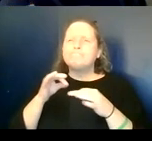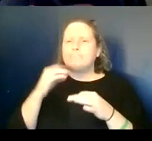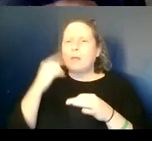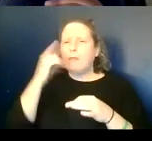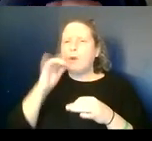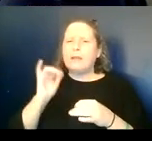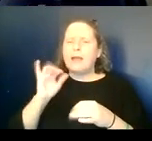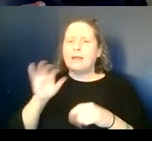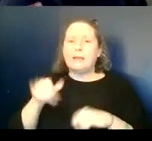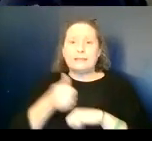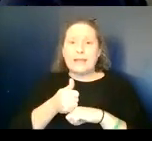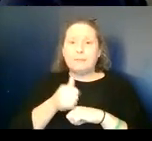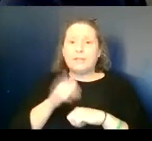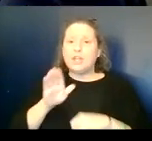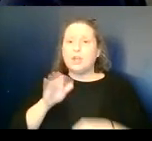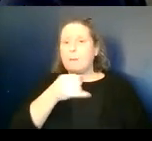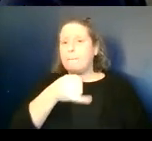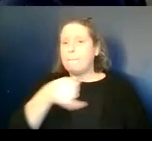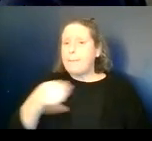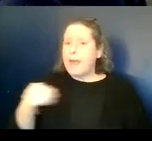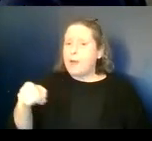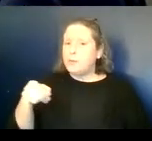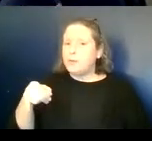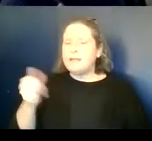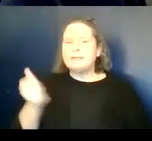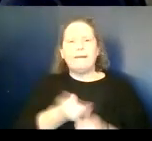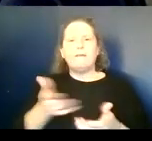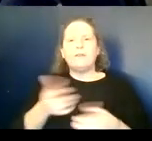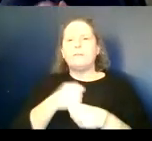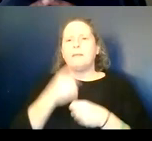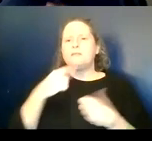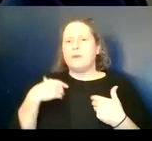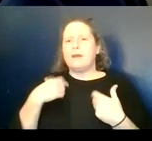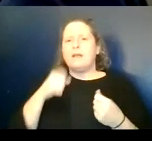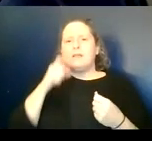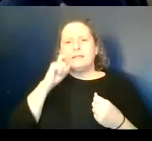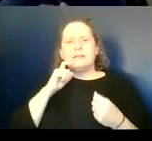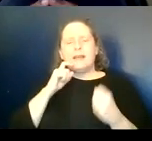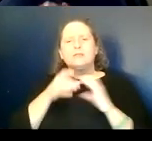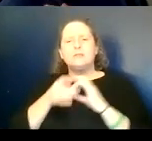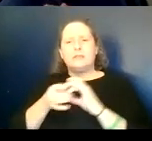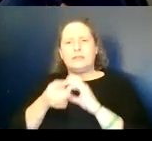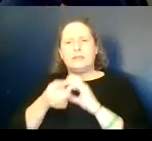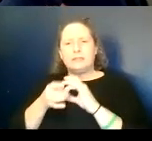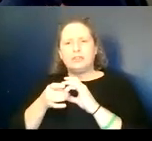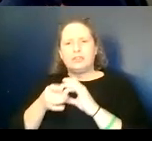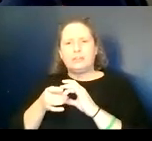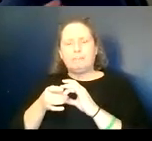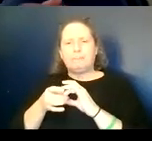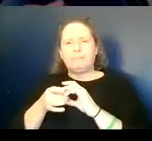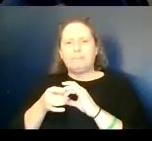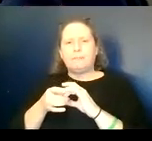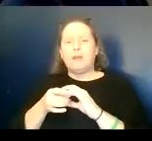boundaries and all the things that makes for a healthy sexuality relationships. Without